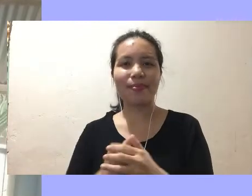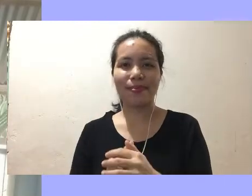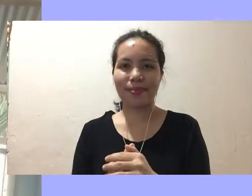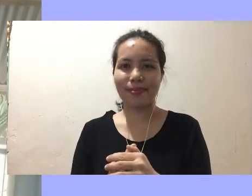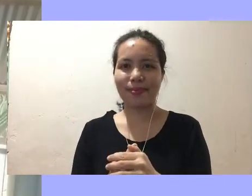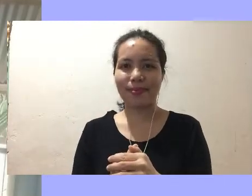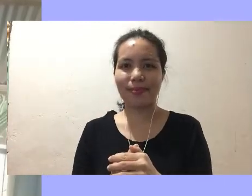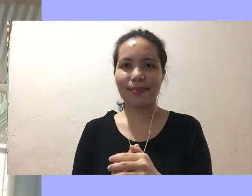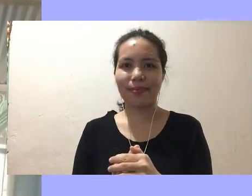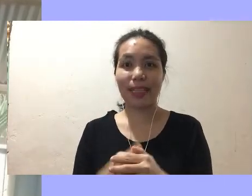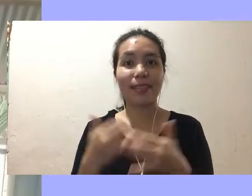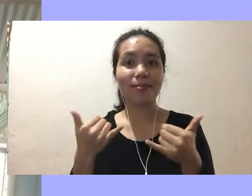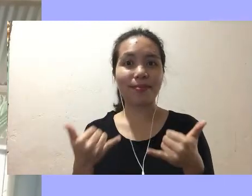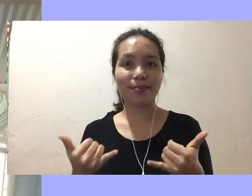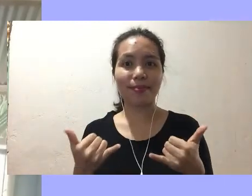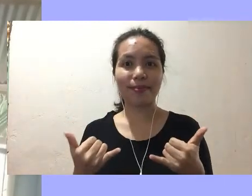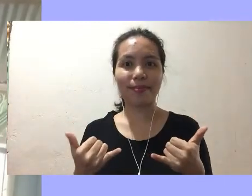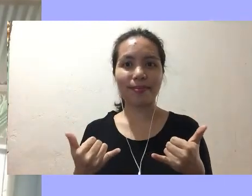knowledge, at least.